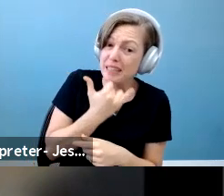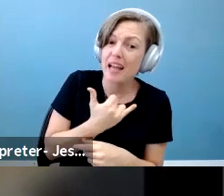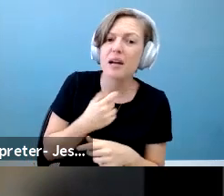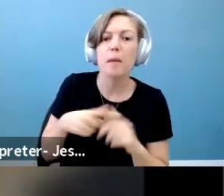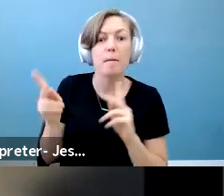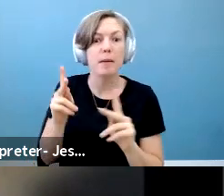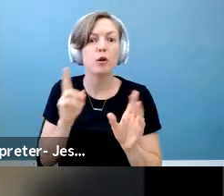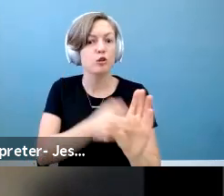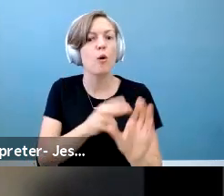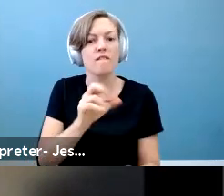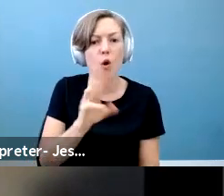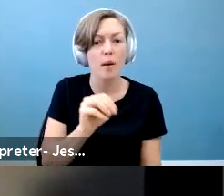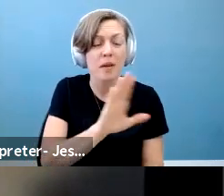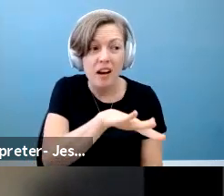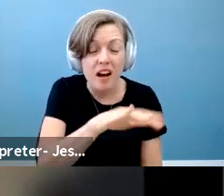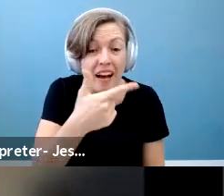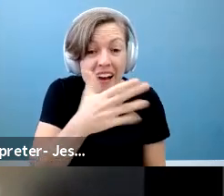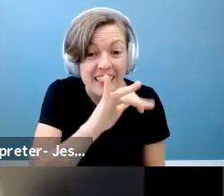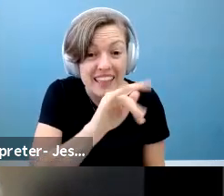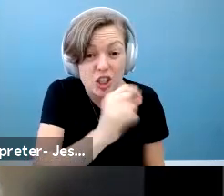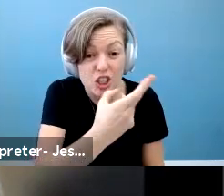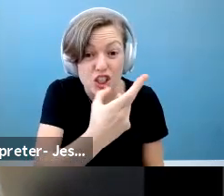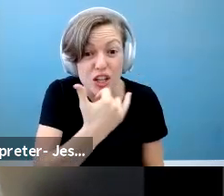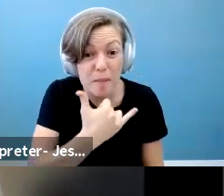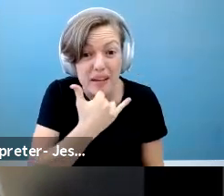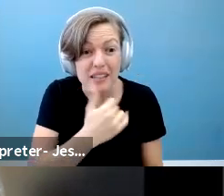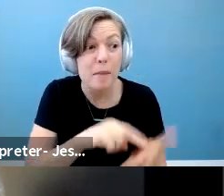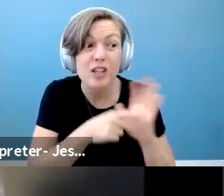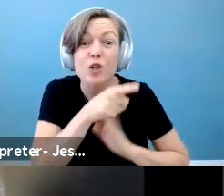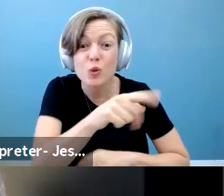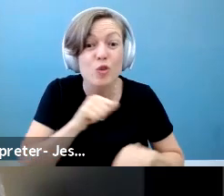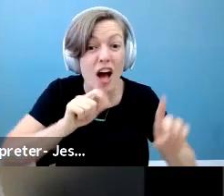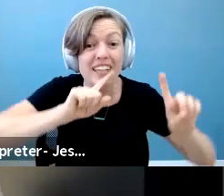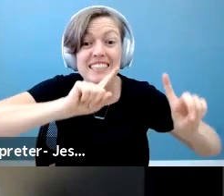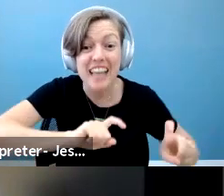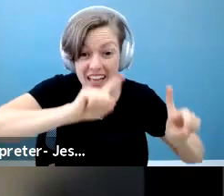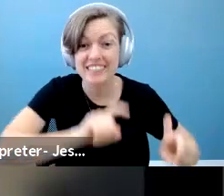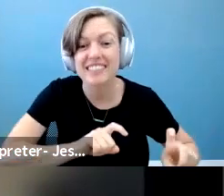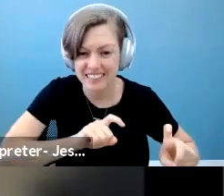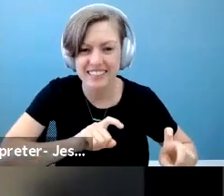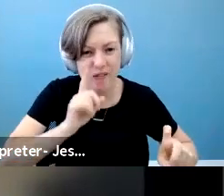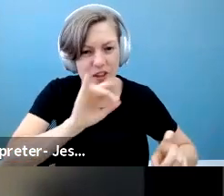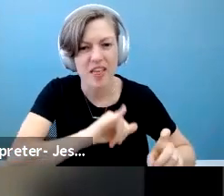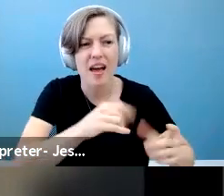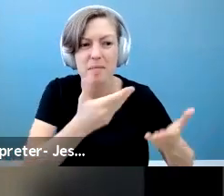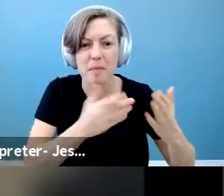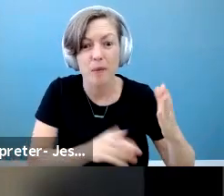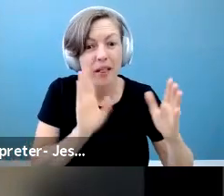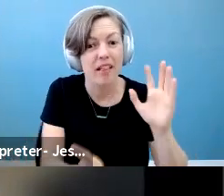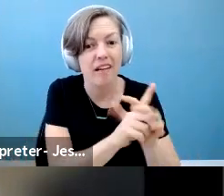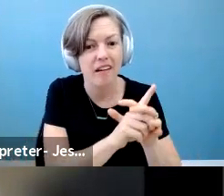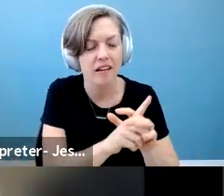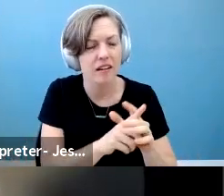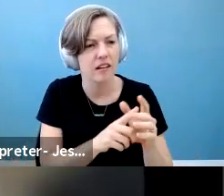say a glitch means that you didn't test for that possible scenario. It means that you didn't say, how is